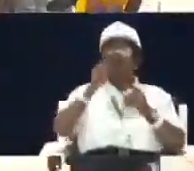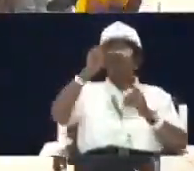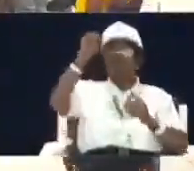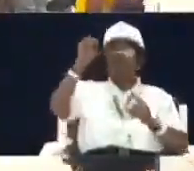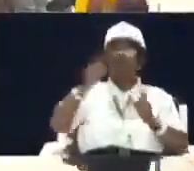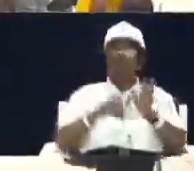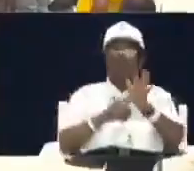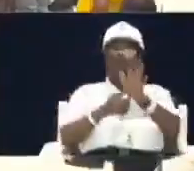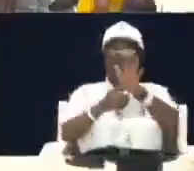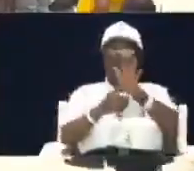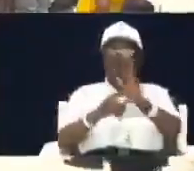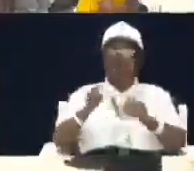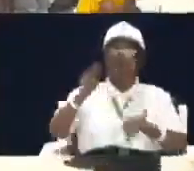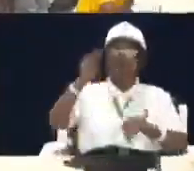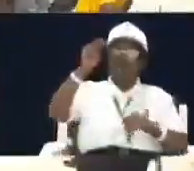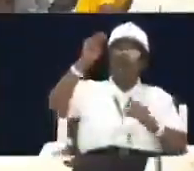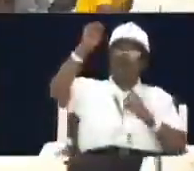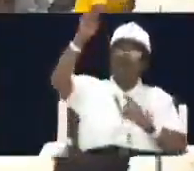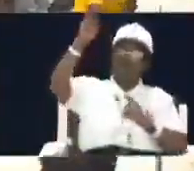Show him